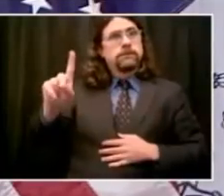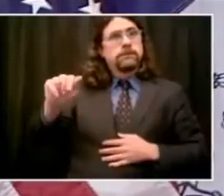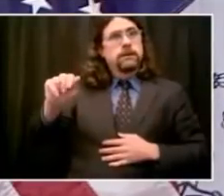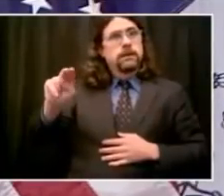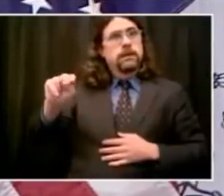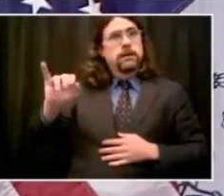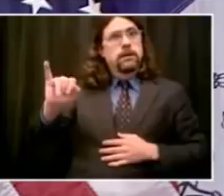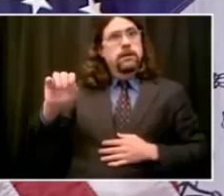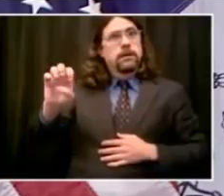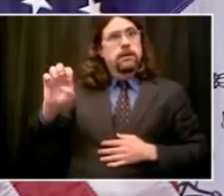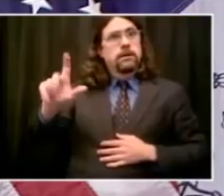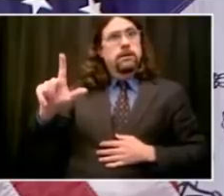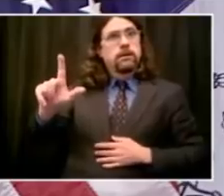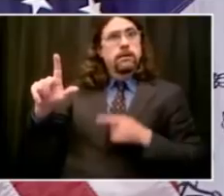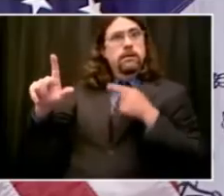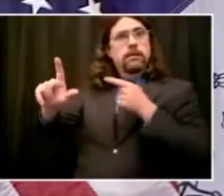CNN.